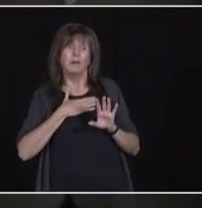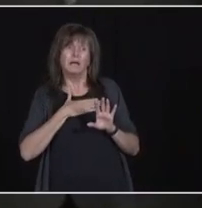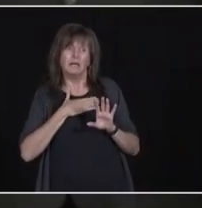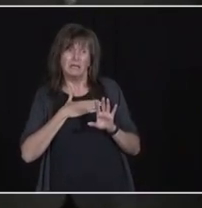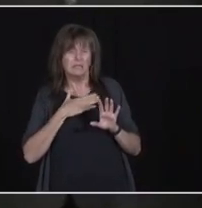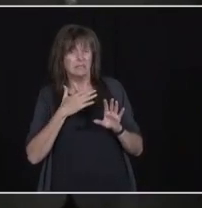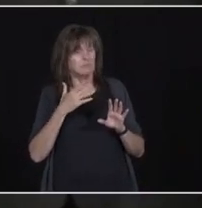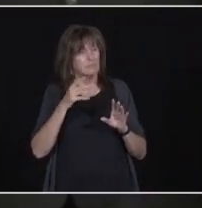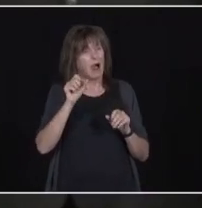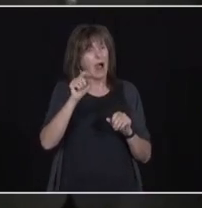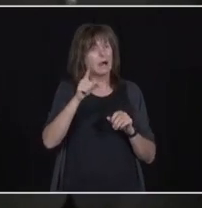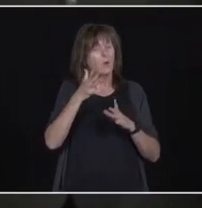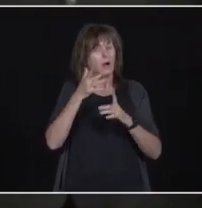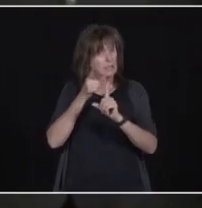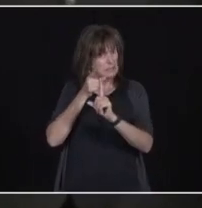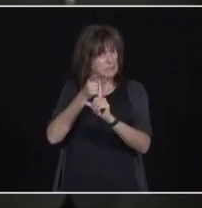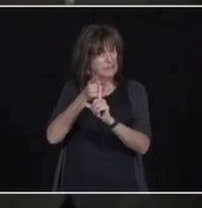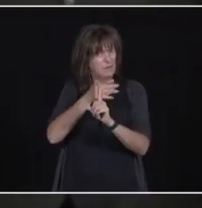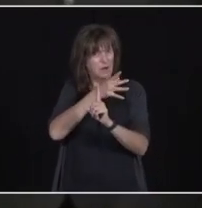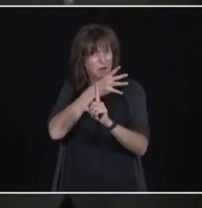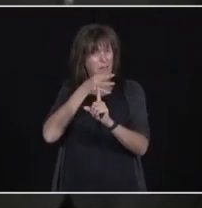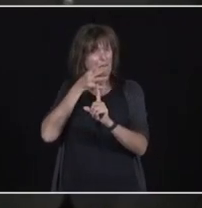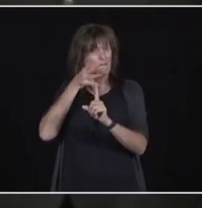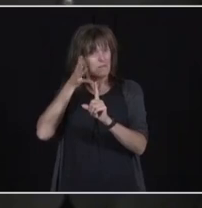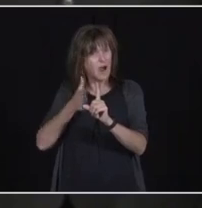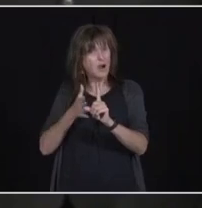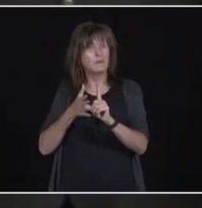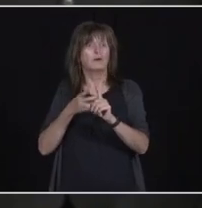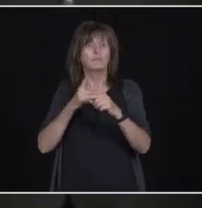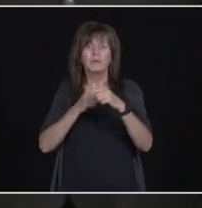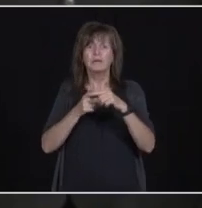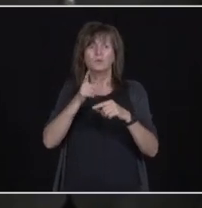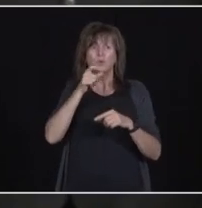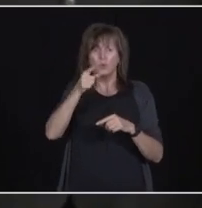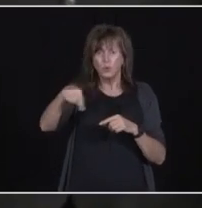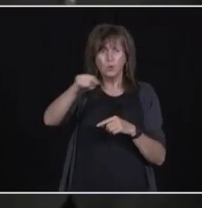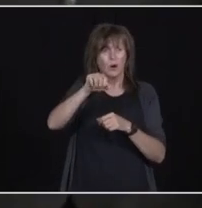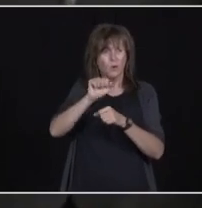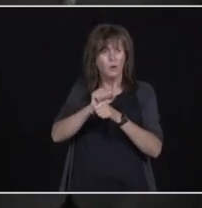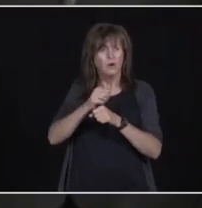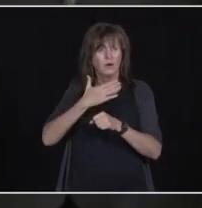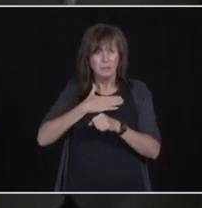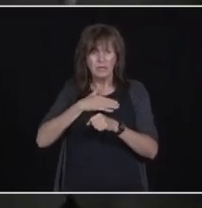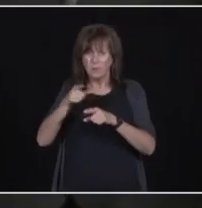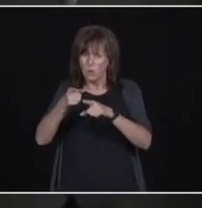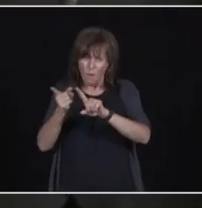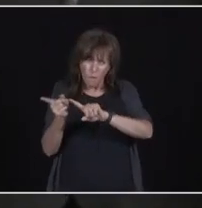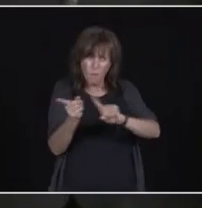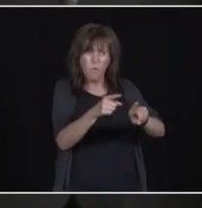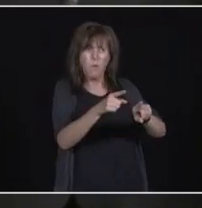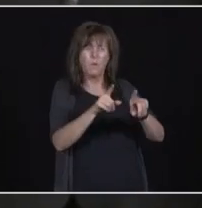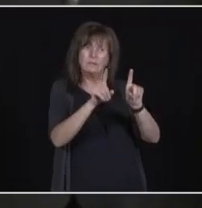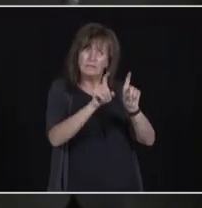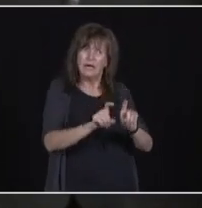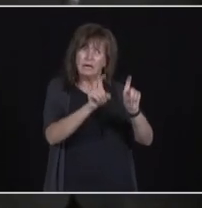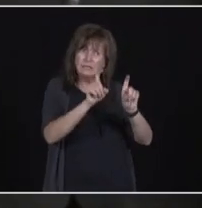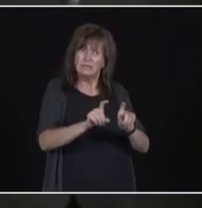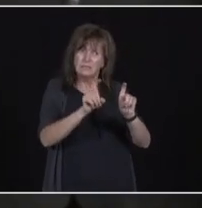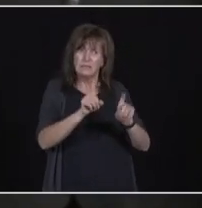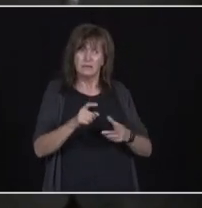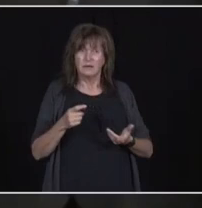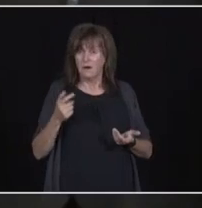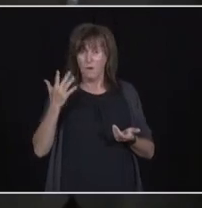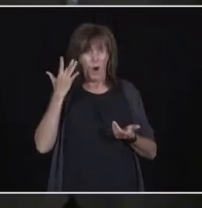tested. I know that there is some concern about that because there were a large number that were identified as being COVID positive, but